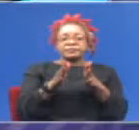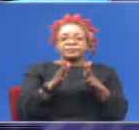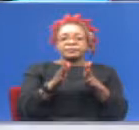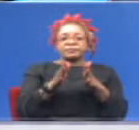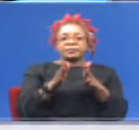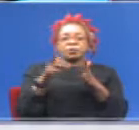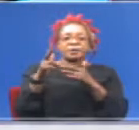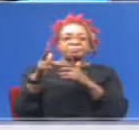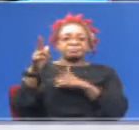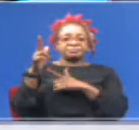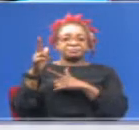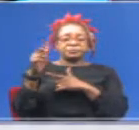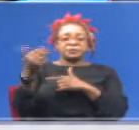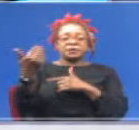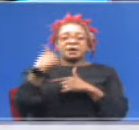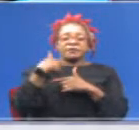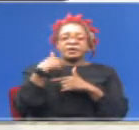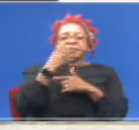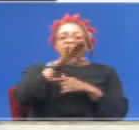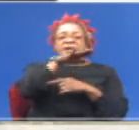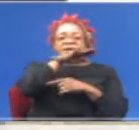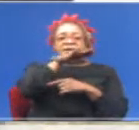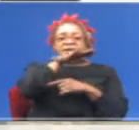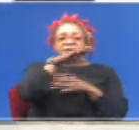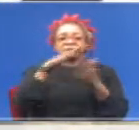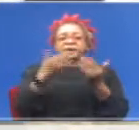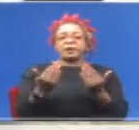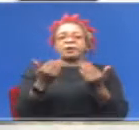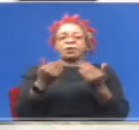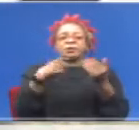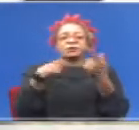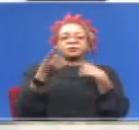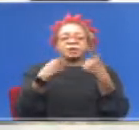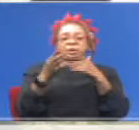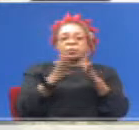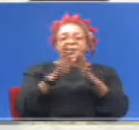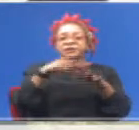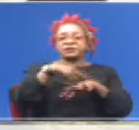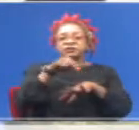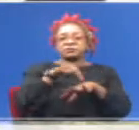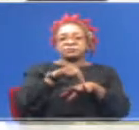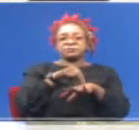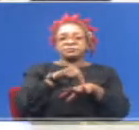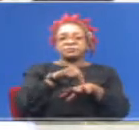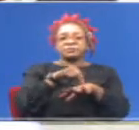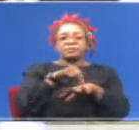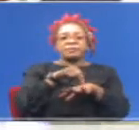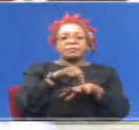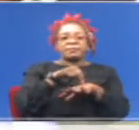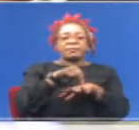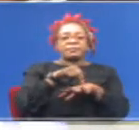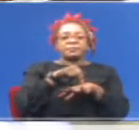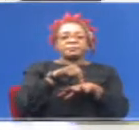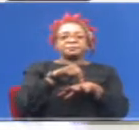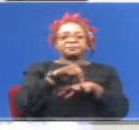Kukuletea taarifa ya moja kwa moja, kiongozi wa Azimio Raila Odinga kwa sasa anazungumza, ningependa tumsikize. Read.